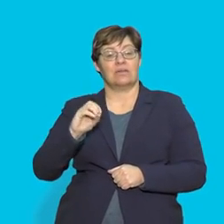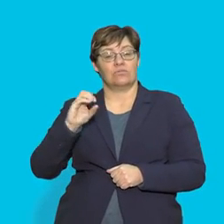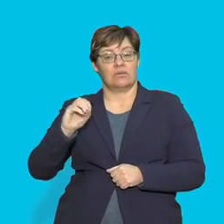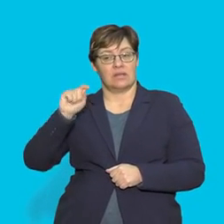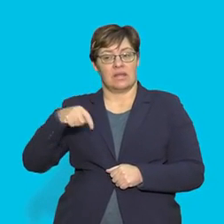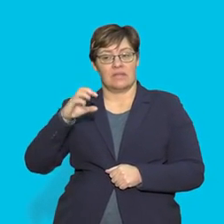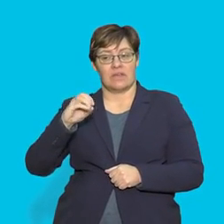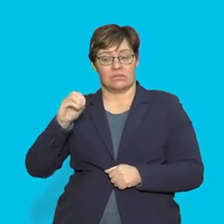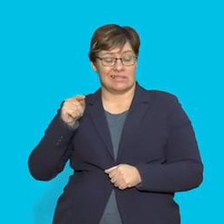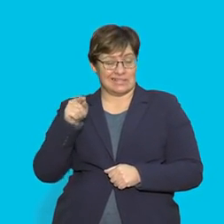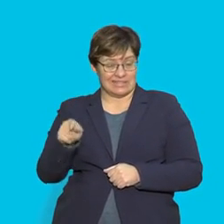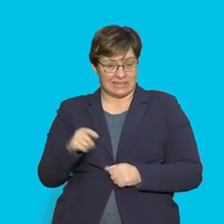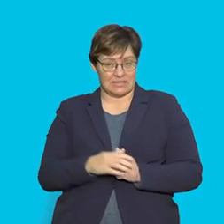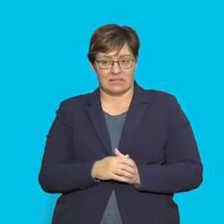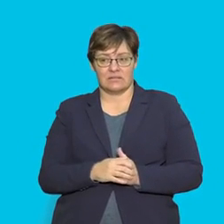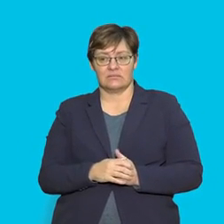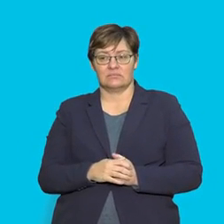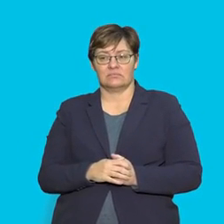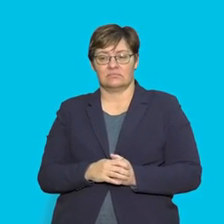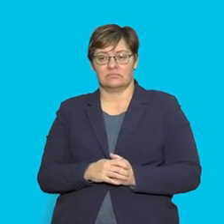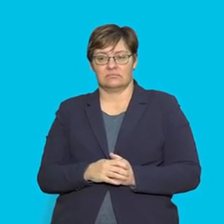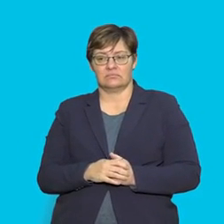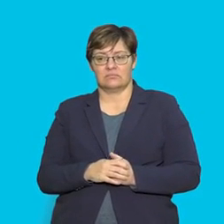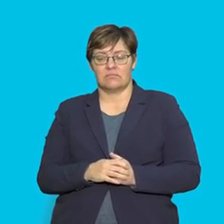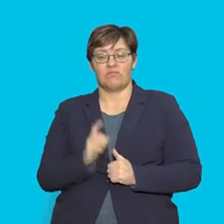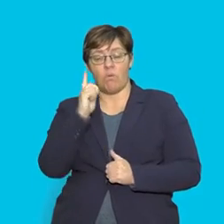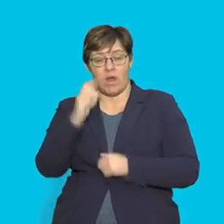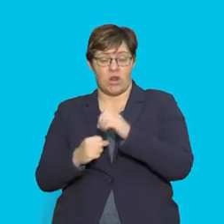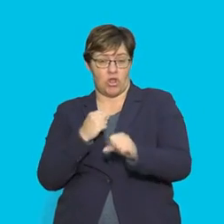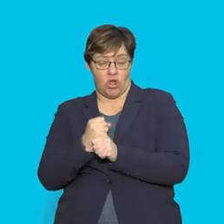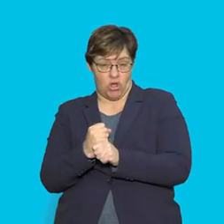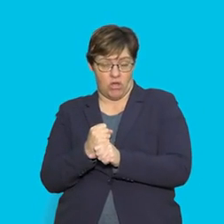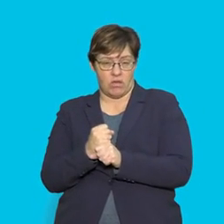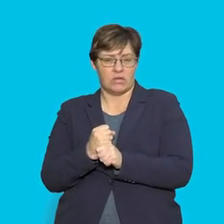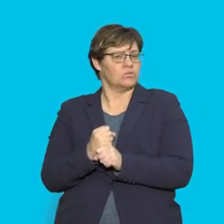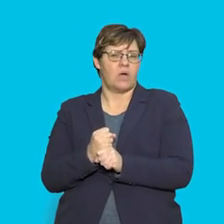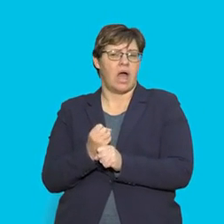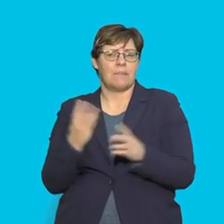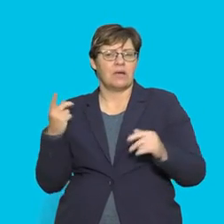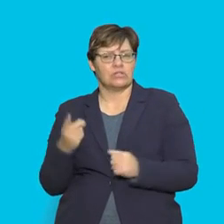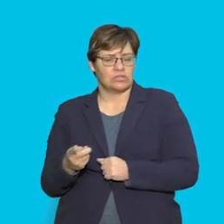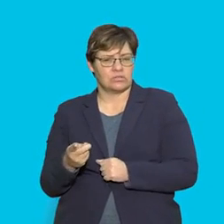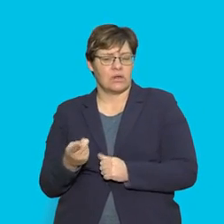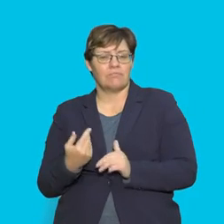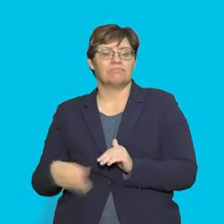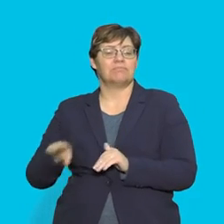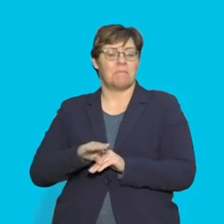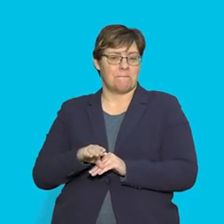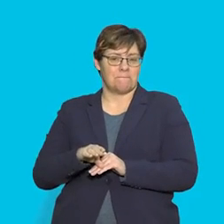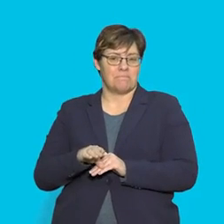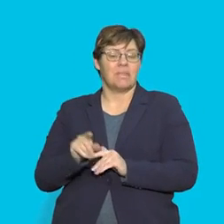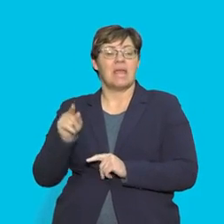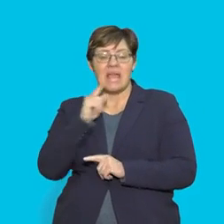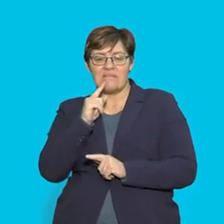of 100,000 here, right? Which will be for a year. So you get how much this would